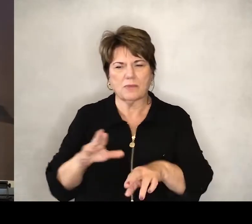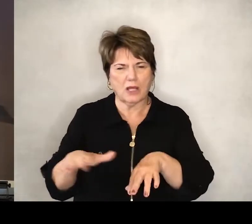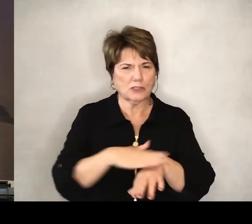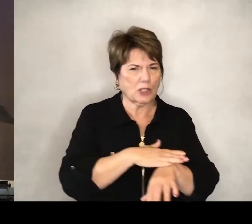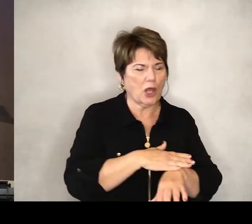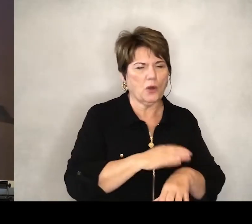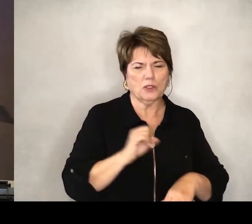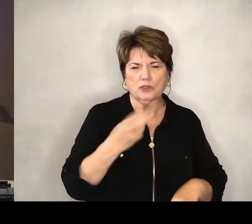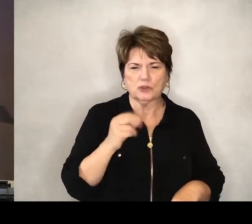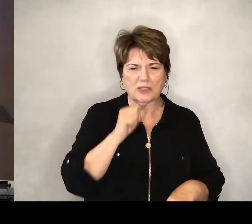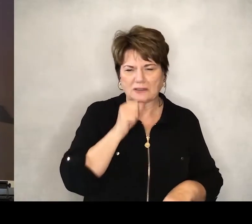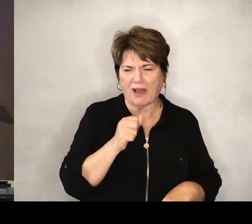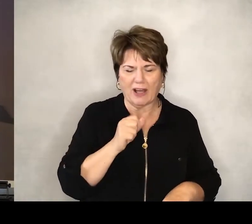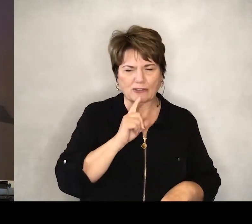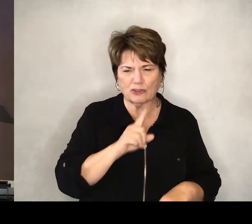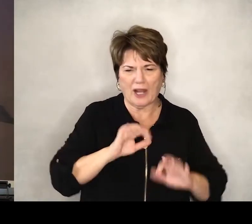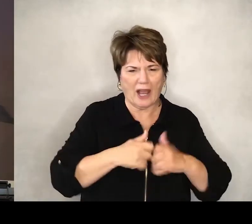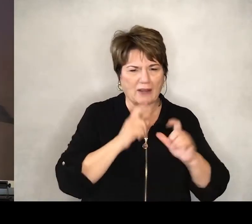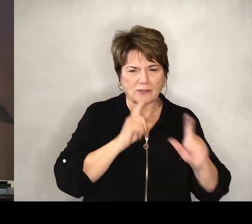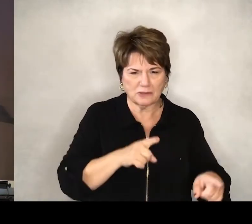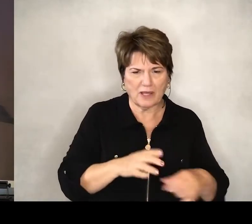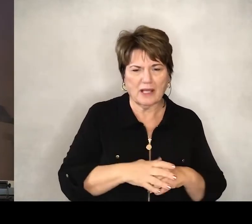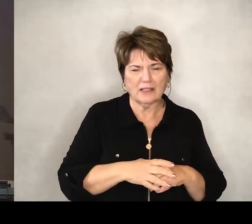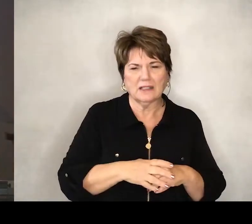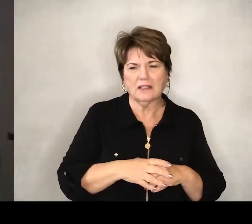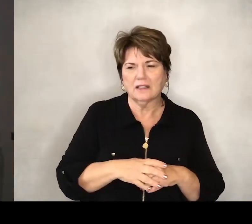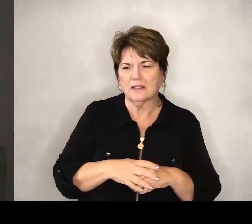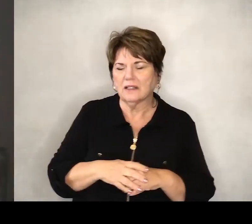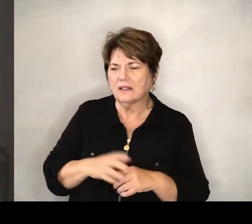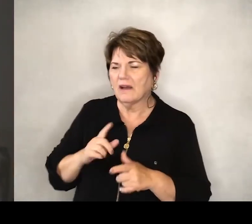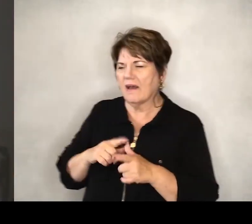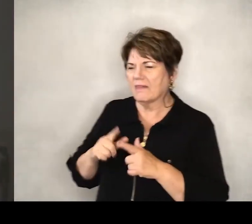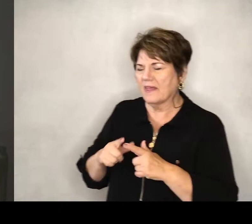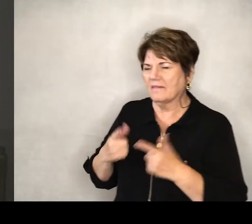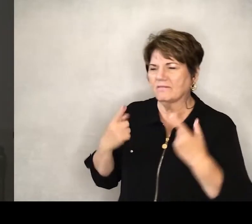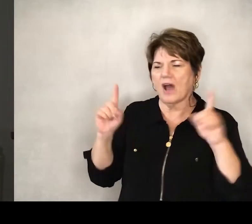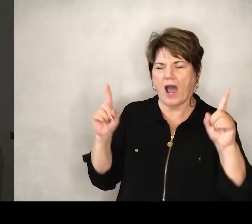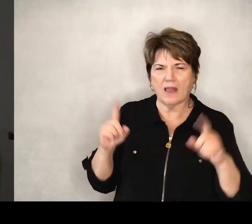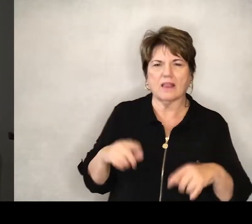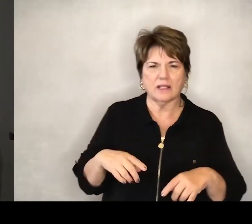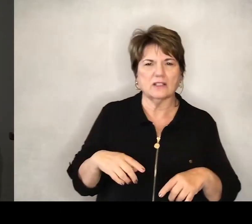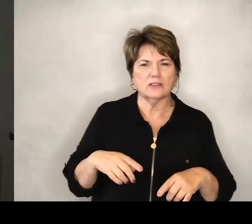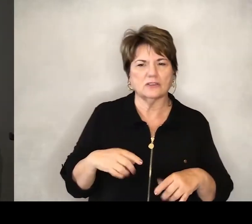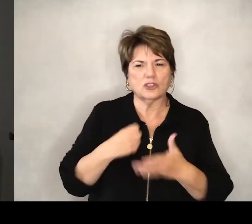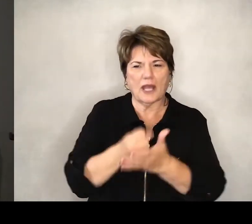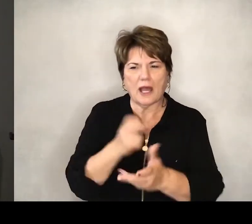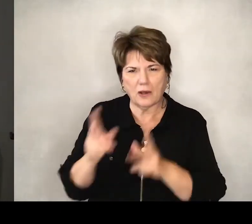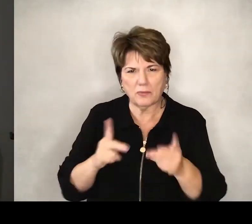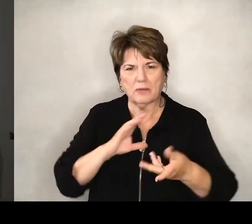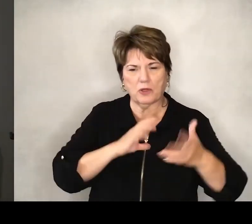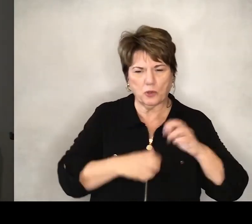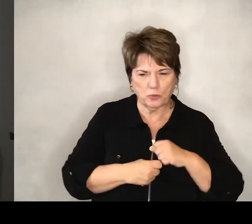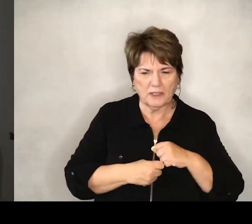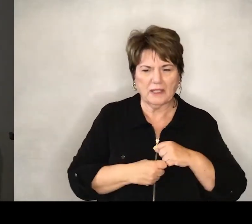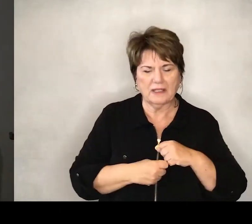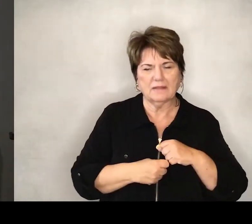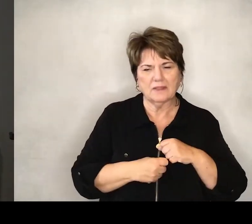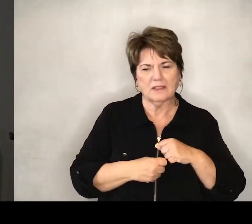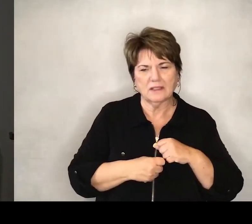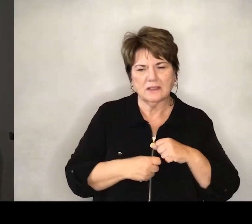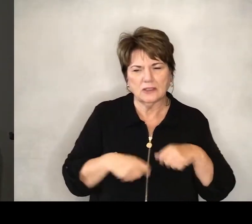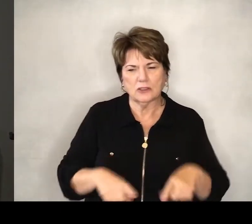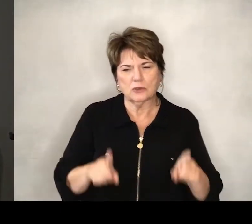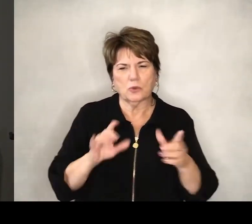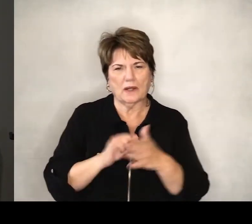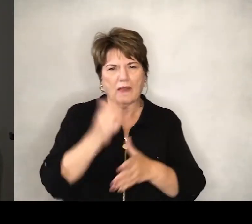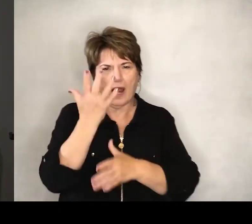she wasn't sure exactly how to do that, and she got some good counsel and I think was able to step in and hopefully help people grieve and mourn in the